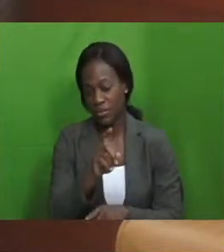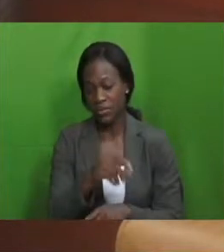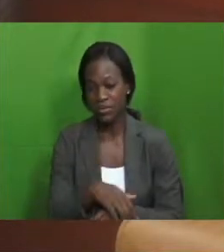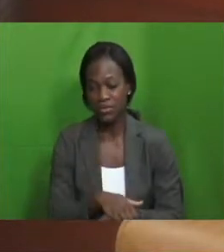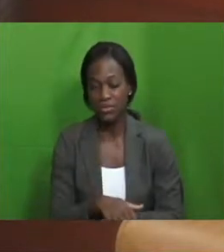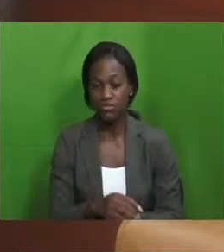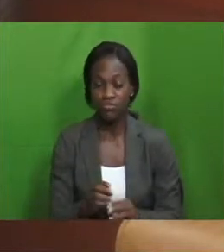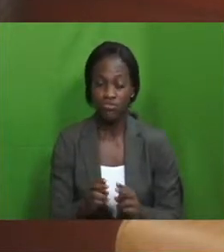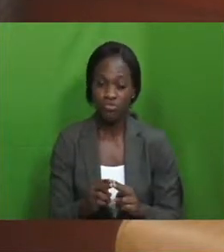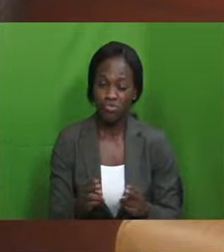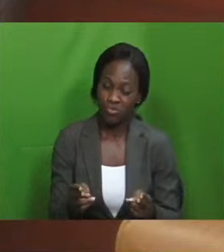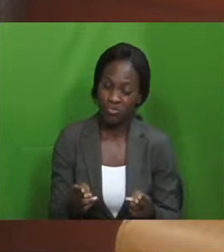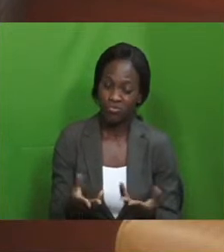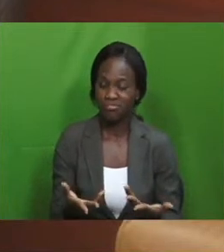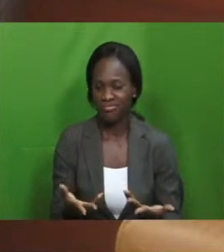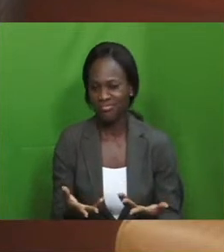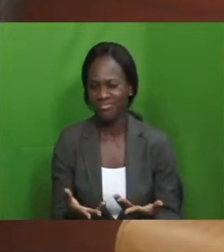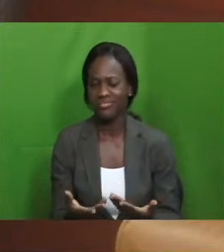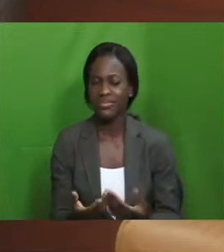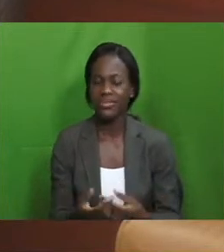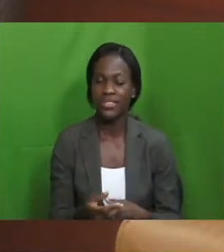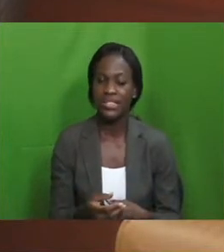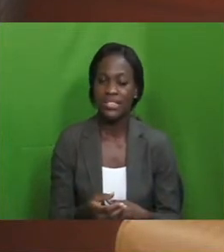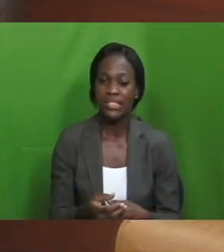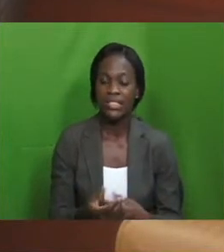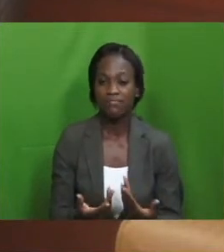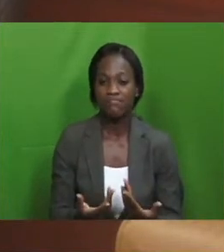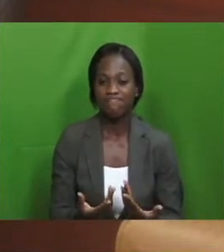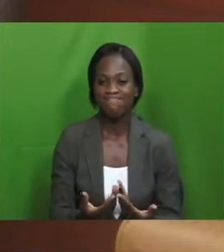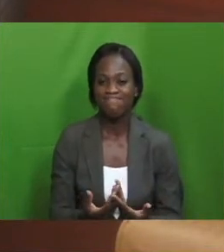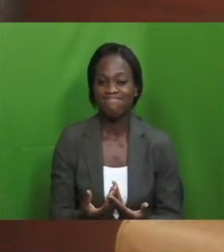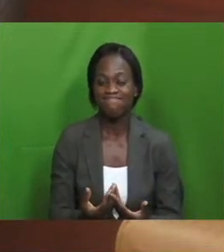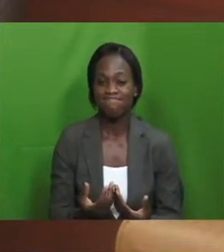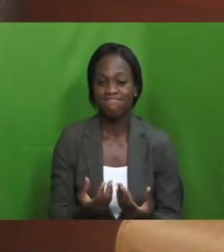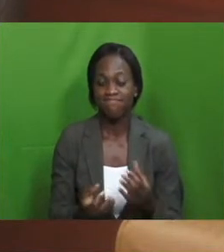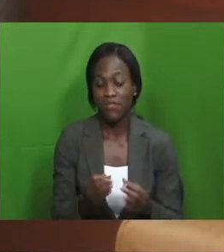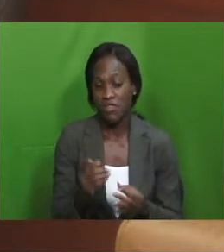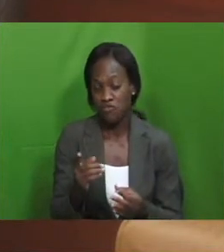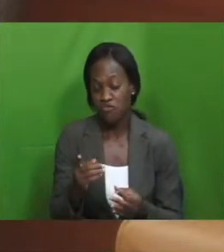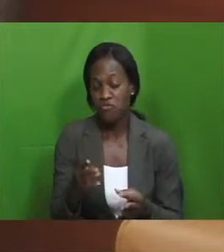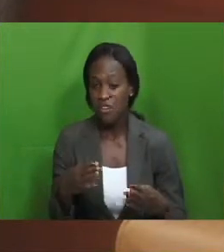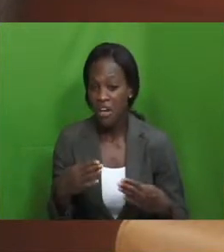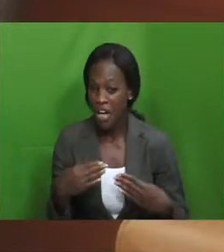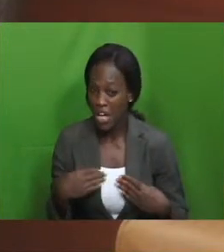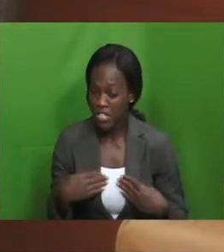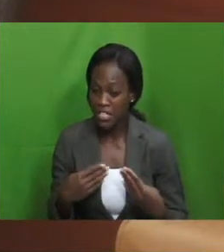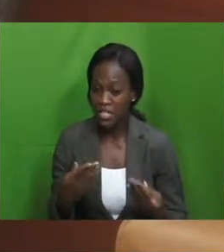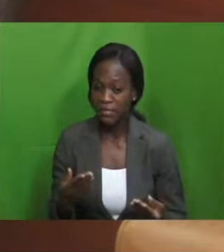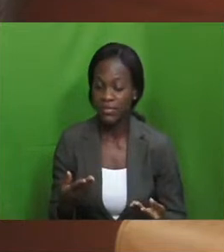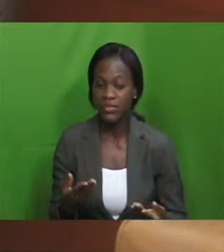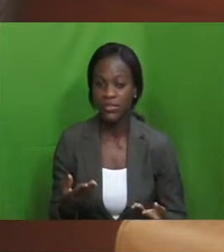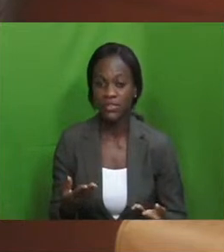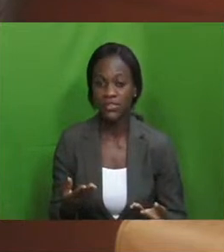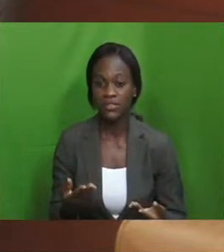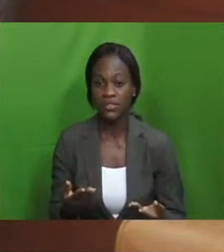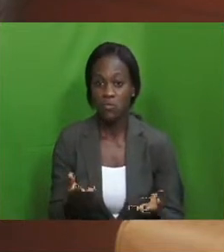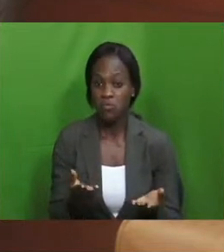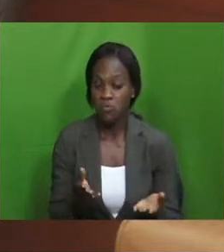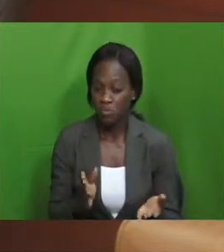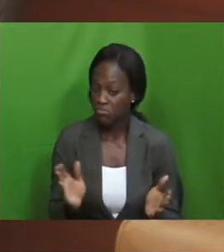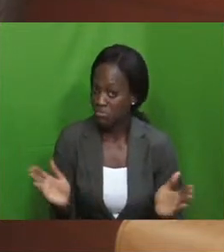So, Speaker, if that will meet your favor and acceptance, I want to